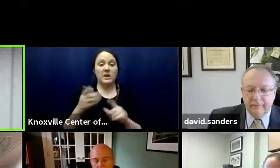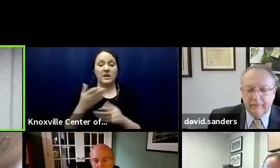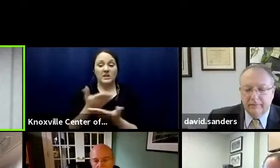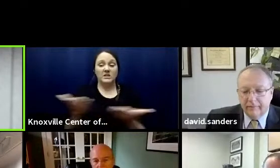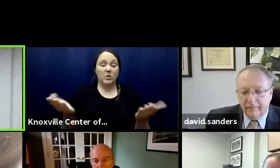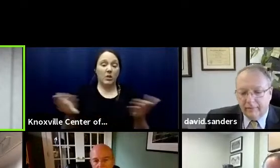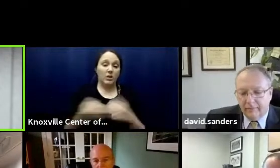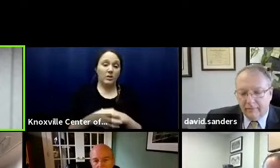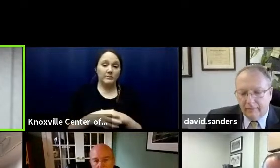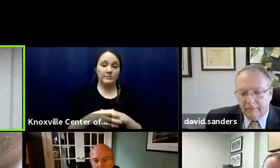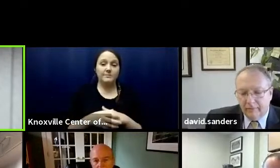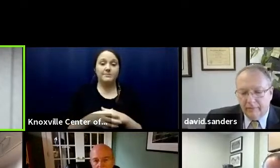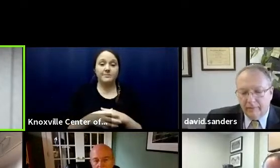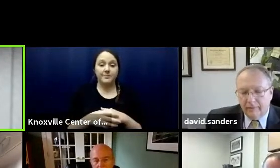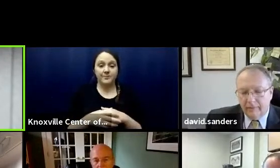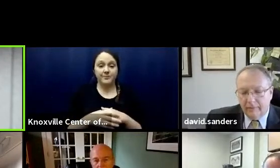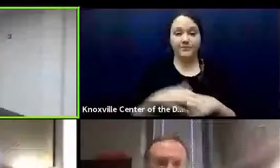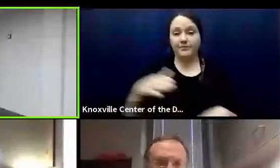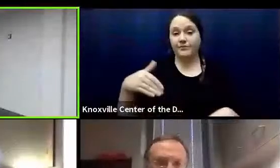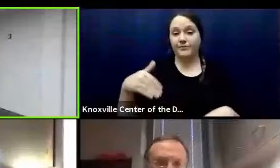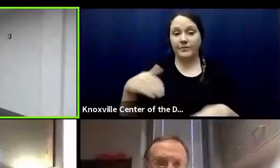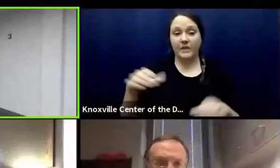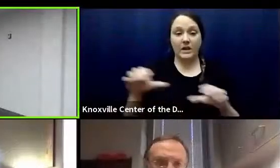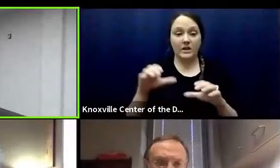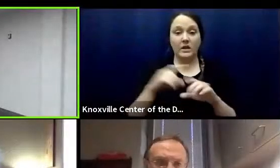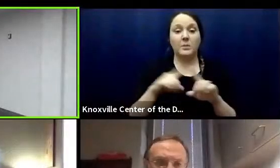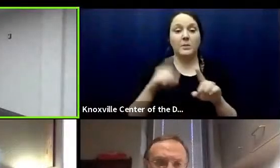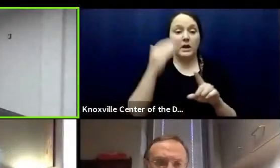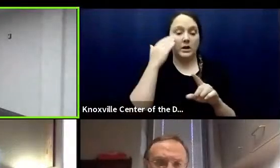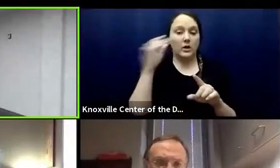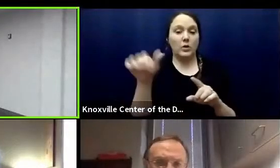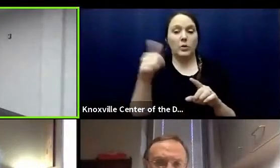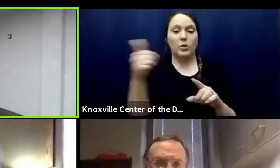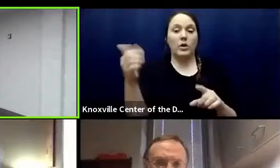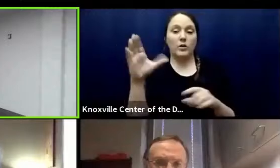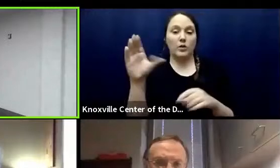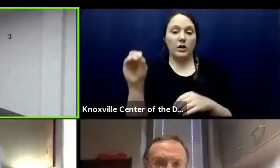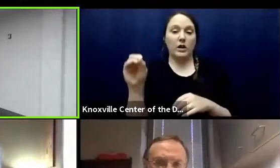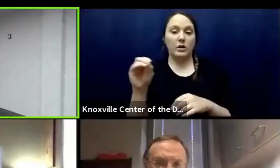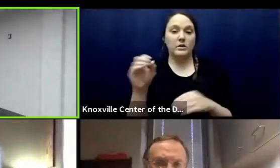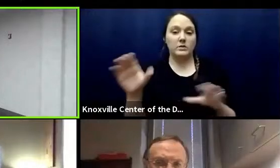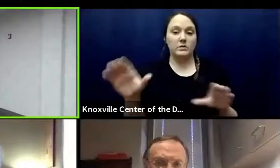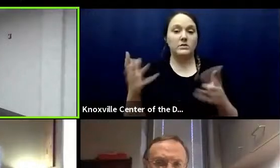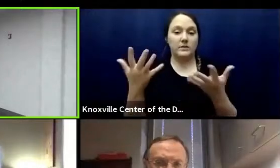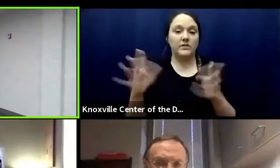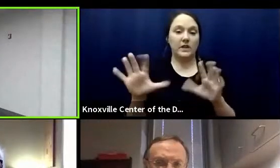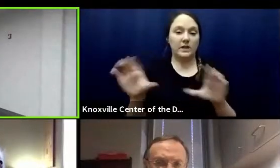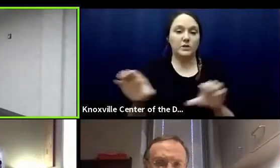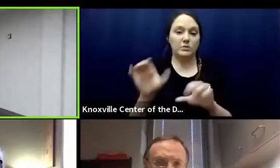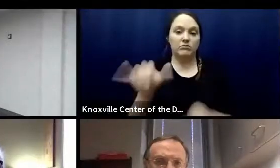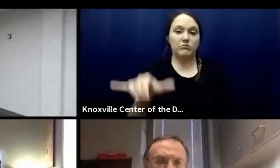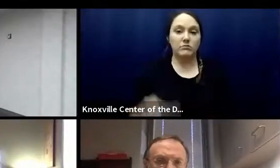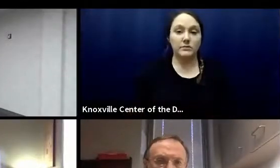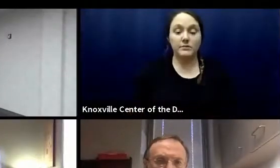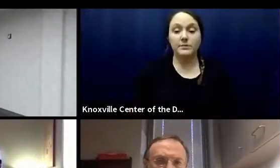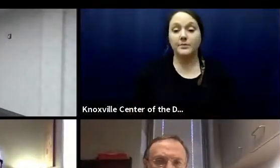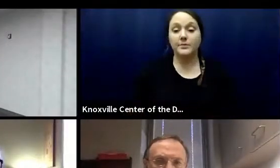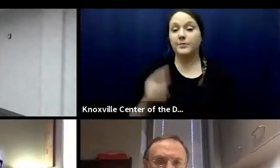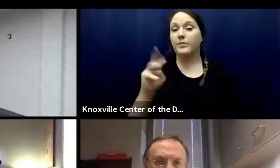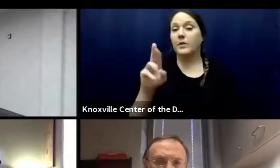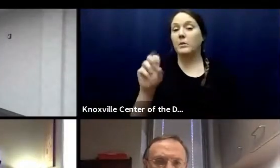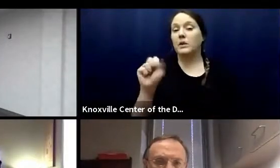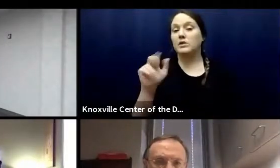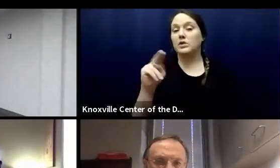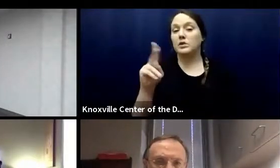there. We haven't done it, but I know they have done it in the other jurisdictions. Mr. Sanders, could